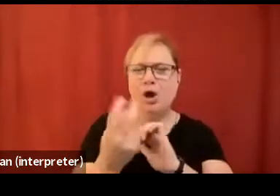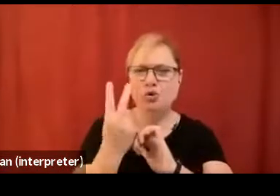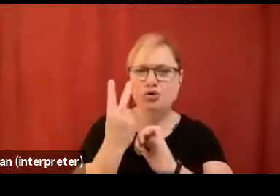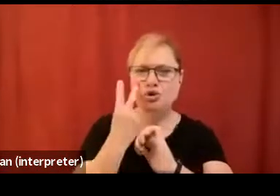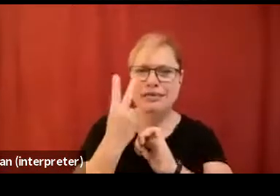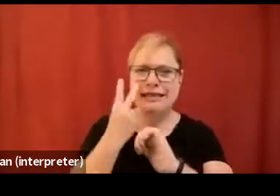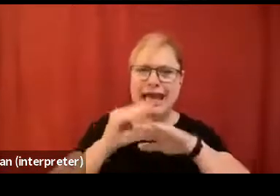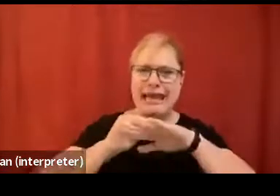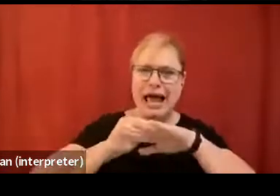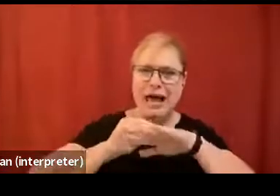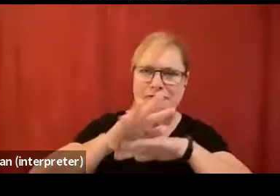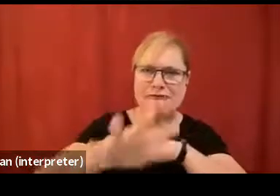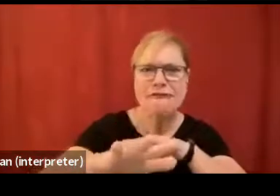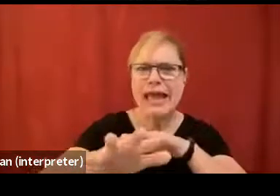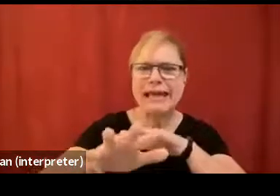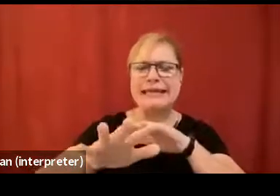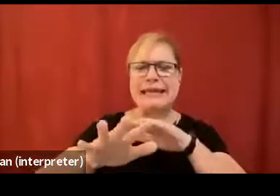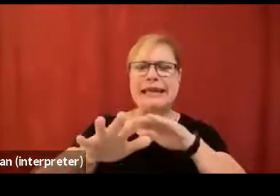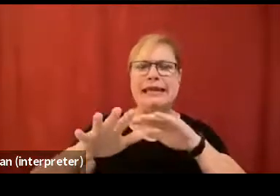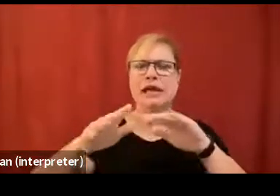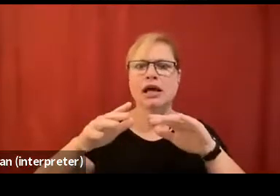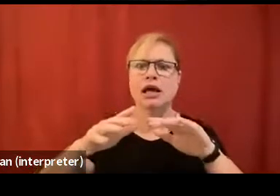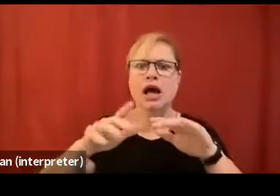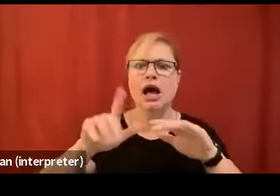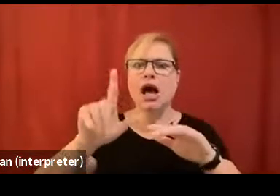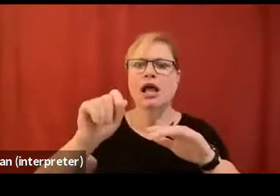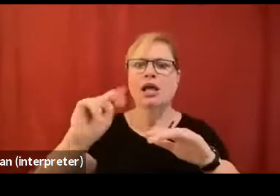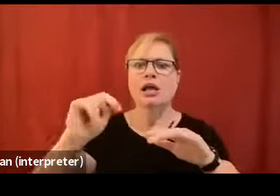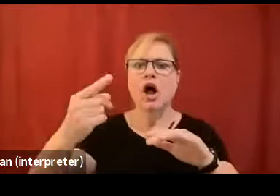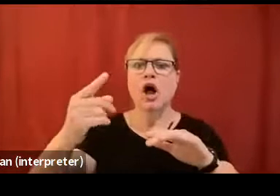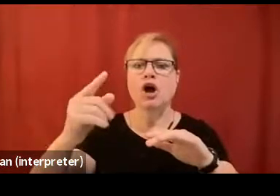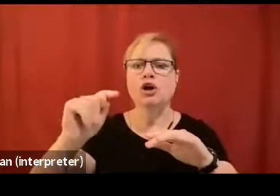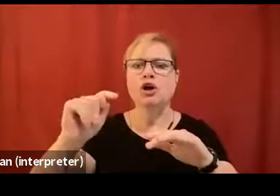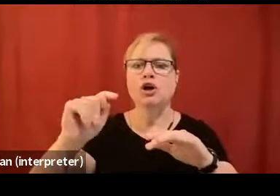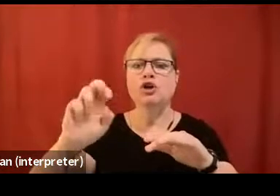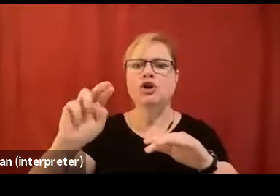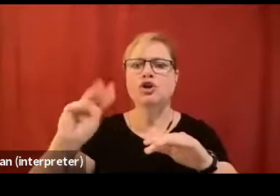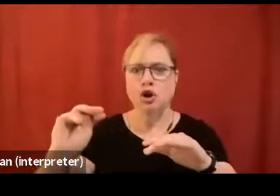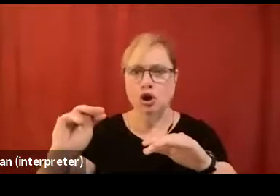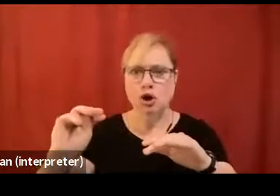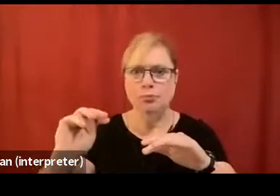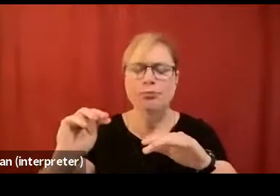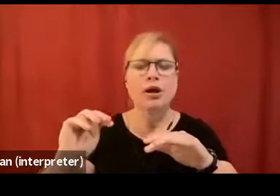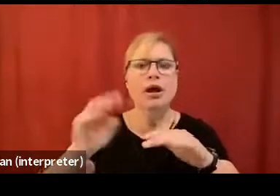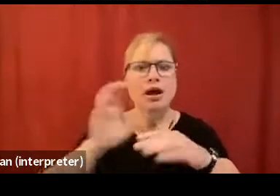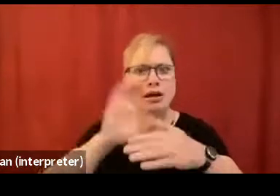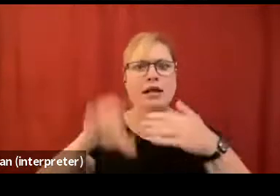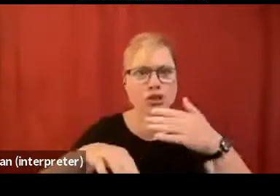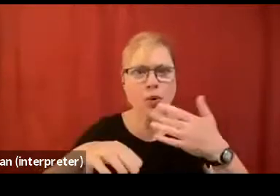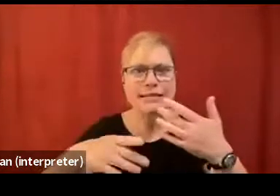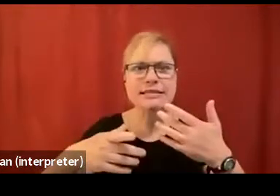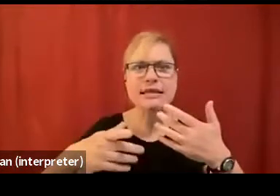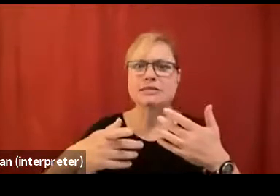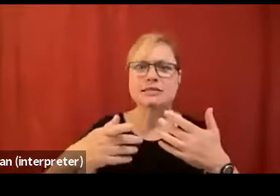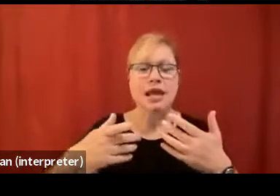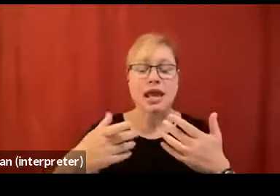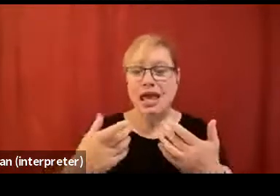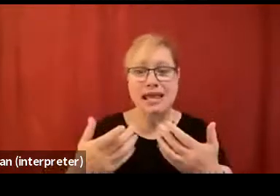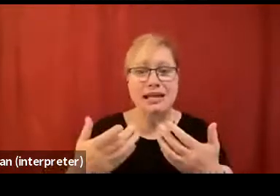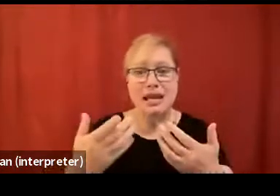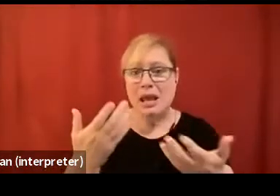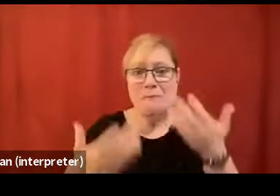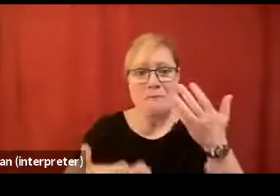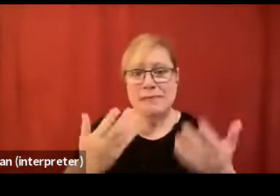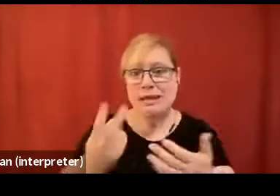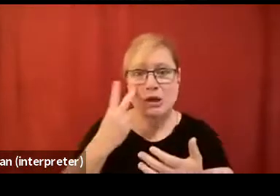for girls in terms of when schools will be able to open? And could there be countries where girls are out of school for multiple years?